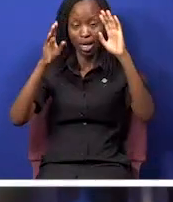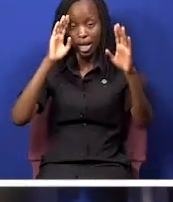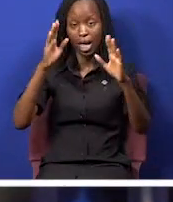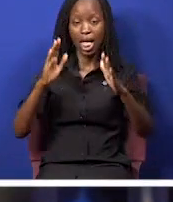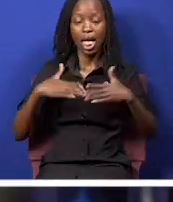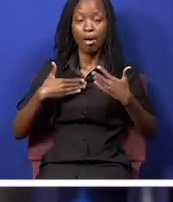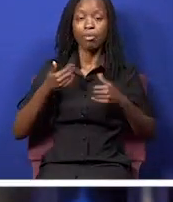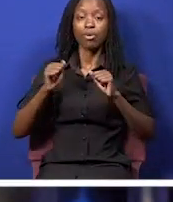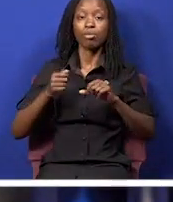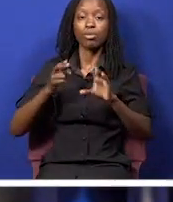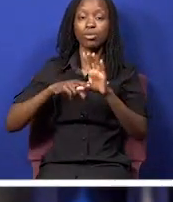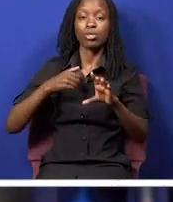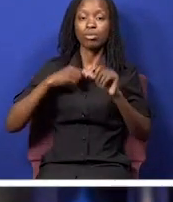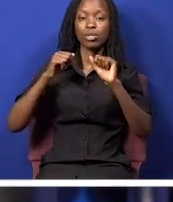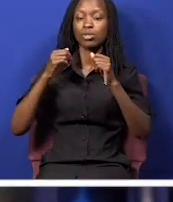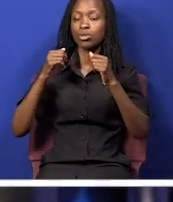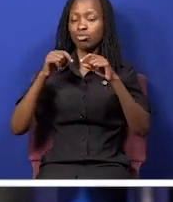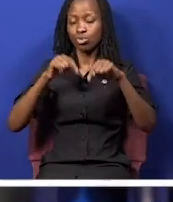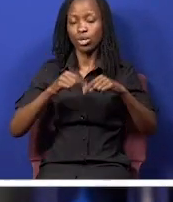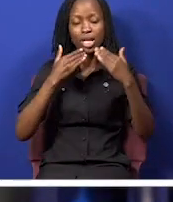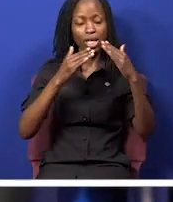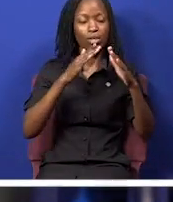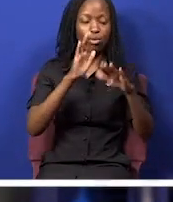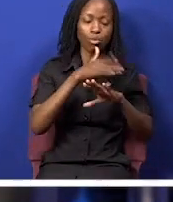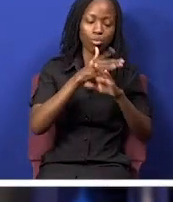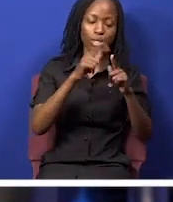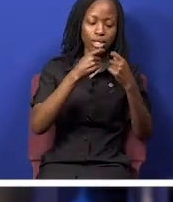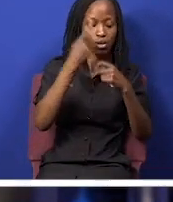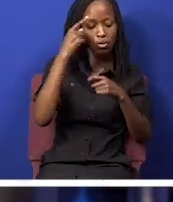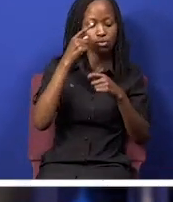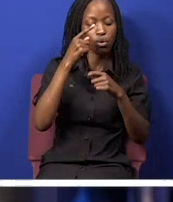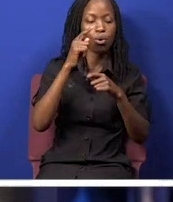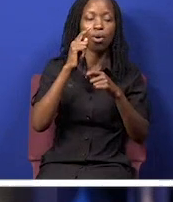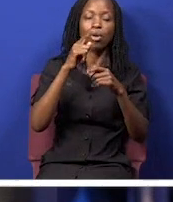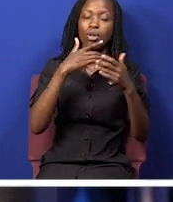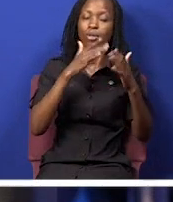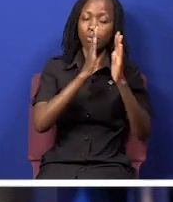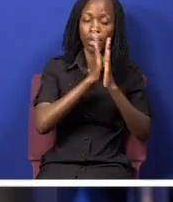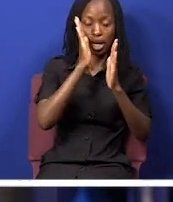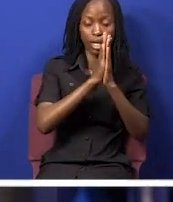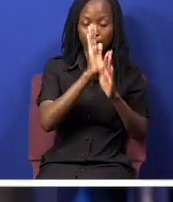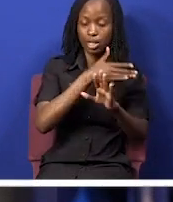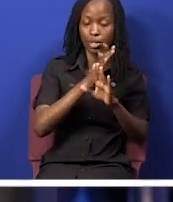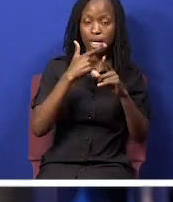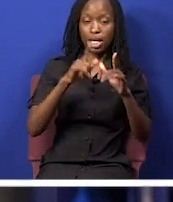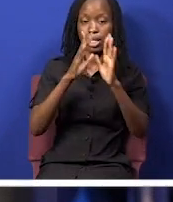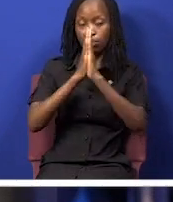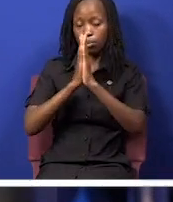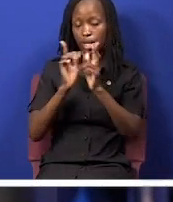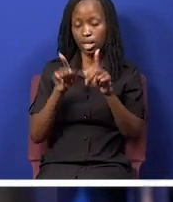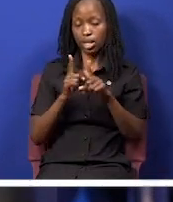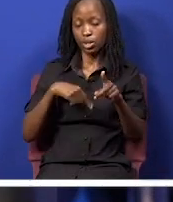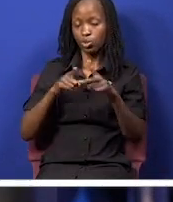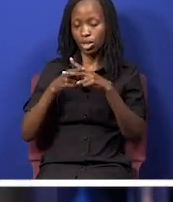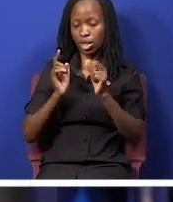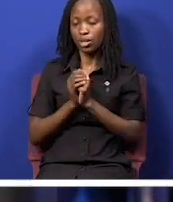Hi guys, glad you are able to join me today. Thank you, music team, for those wonderful praise songs and prayer. Let us bow our heads and pray as we